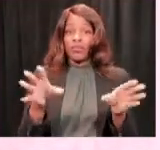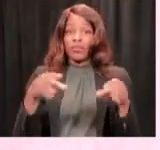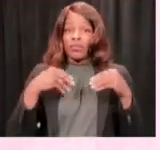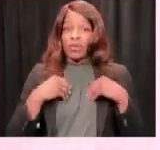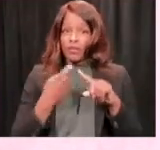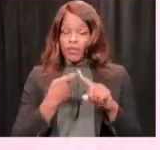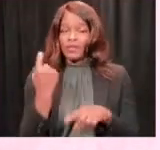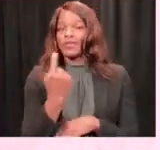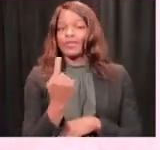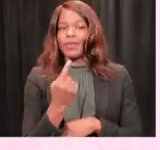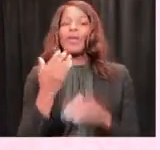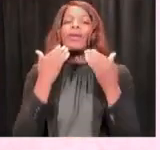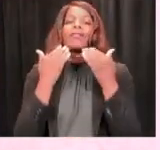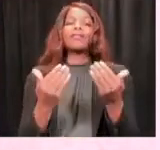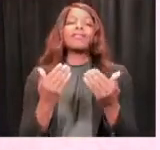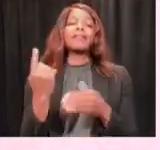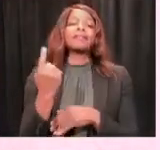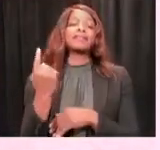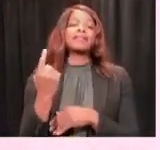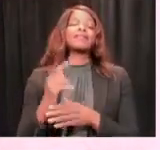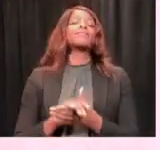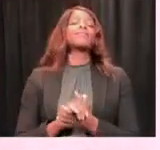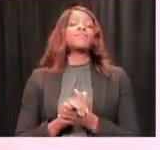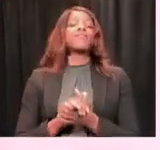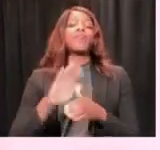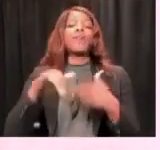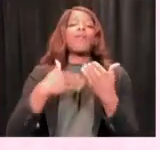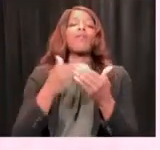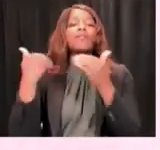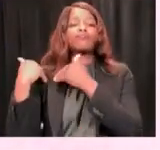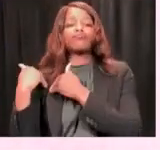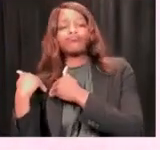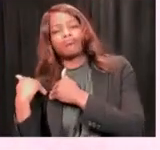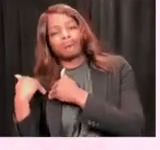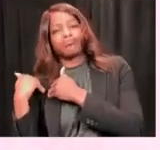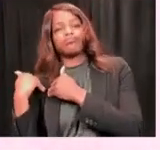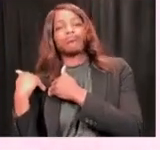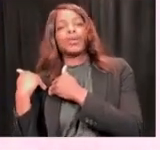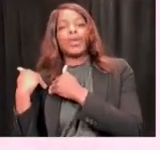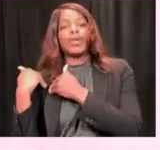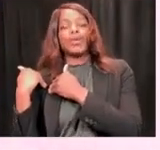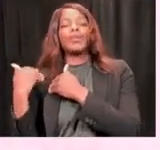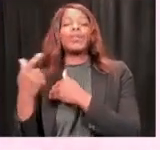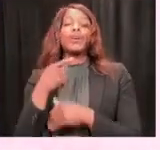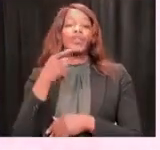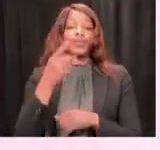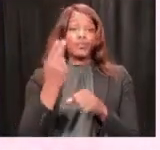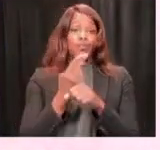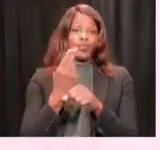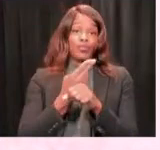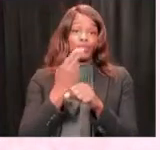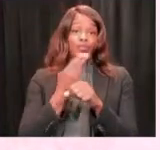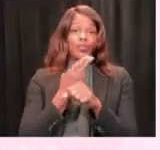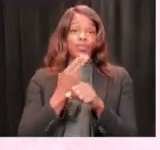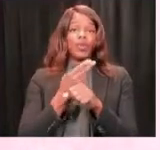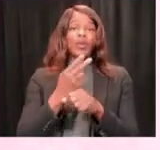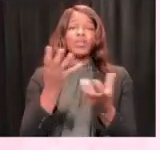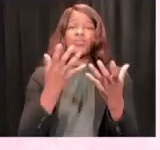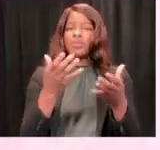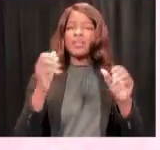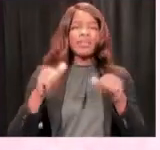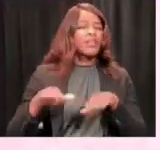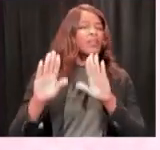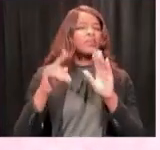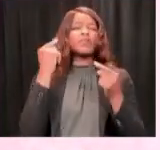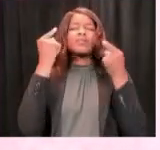and you ought to begin to thank God for the baggage, for the weight that's been something you stood on. That when you wanted to give up, you just thought